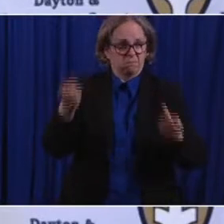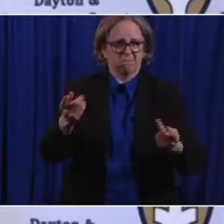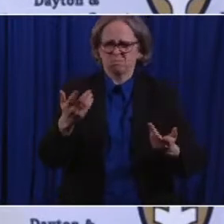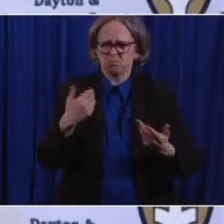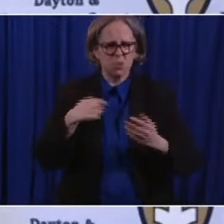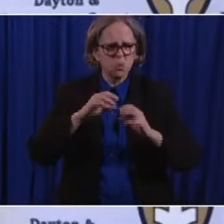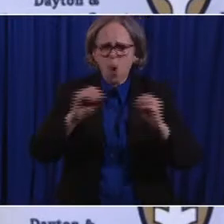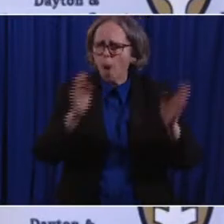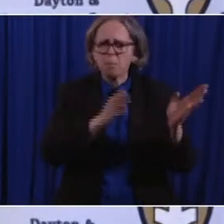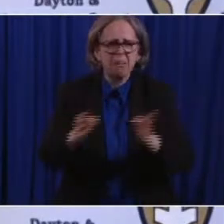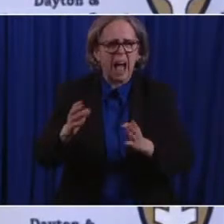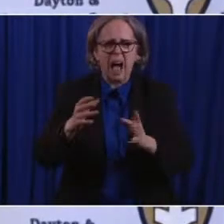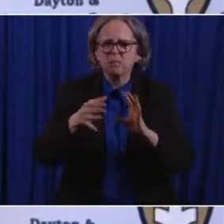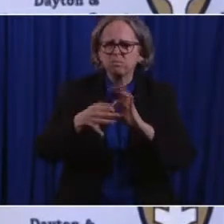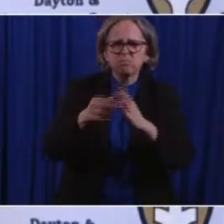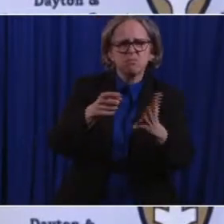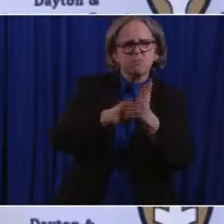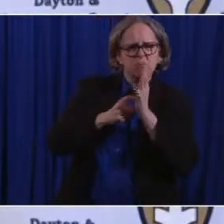do things.